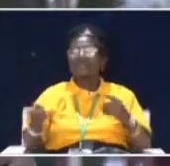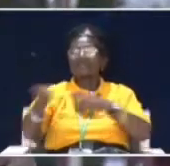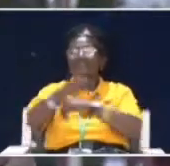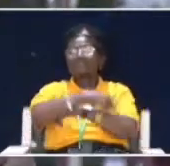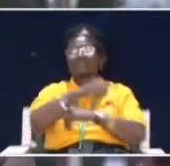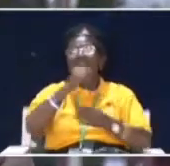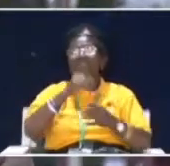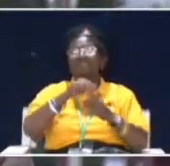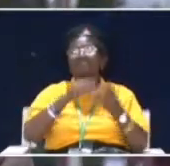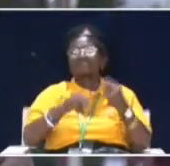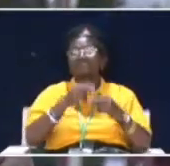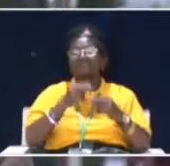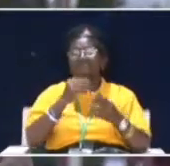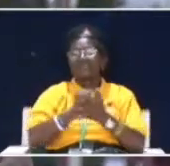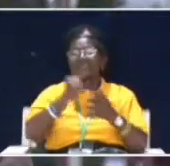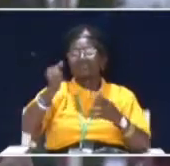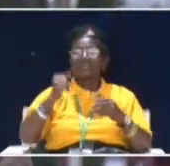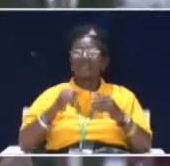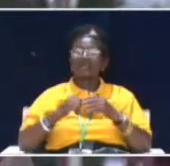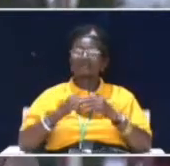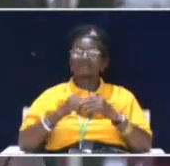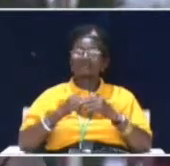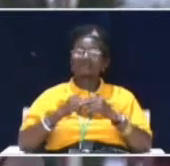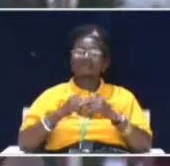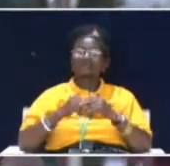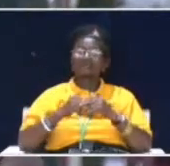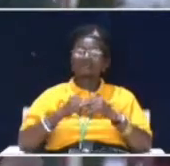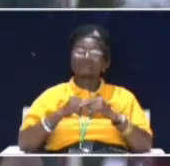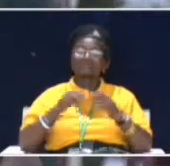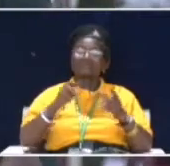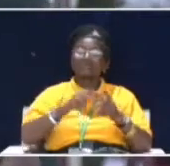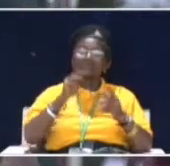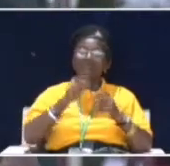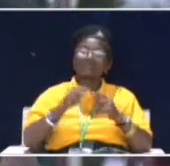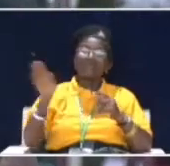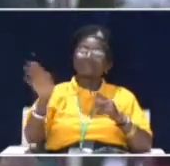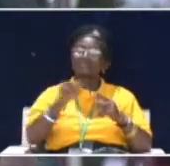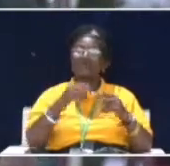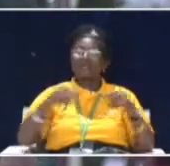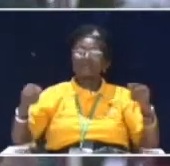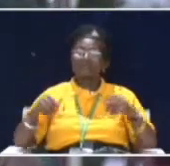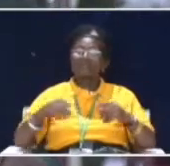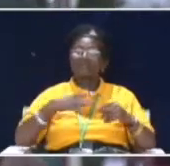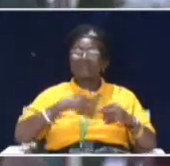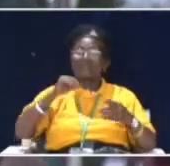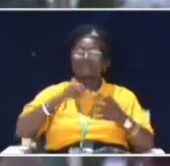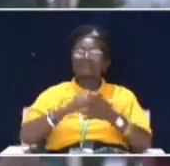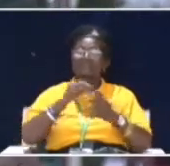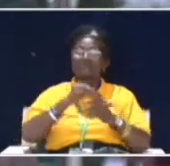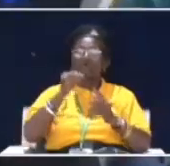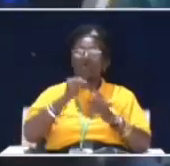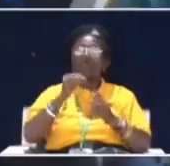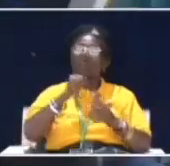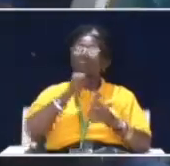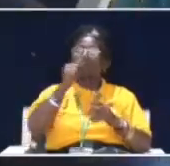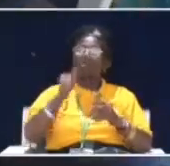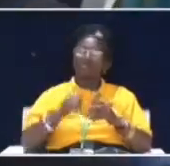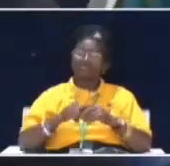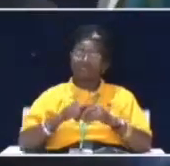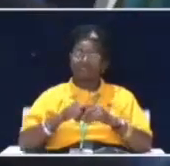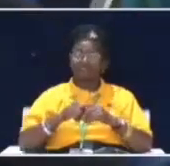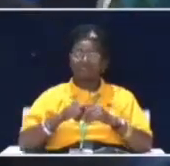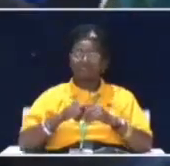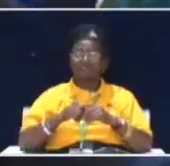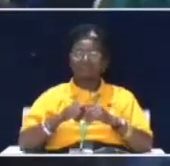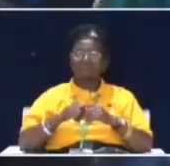si se enikan ni ipo pada loni. Whether your enemy likes it or not. Bi a o ta re